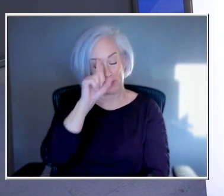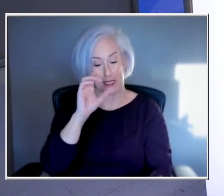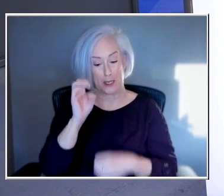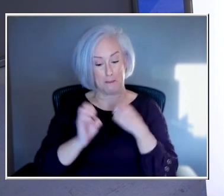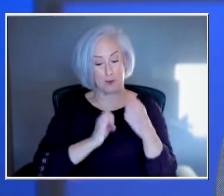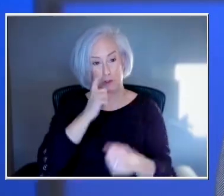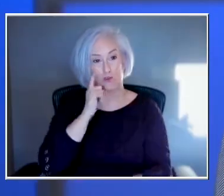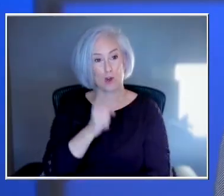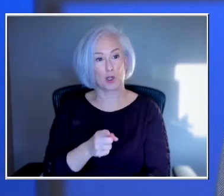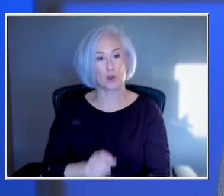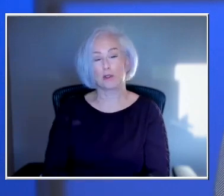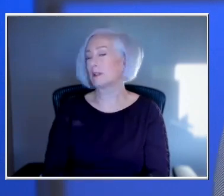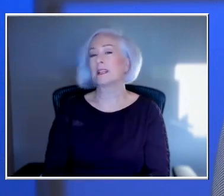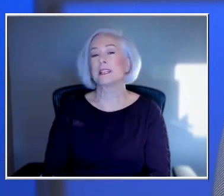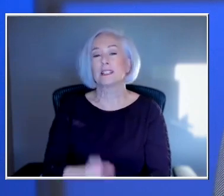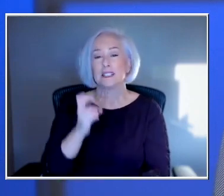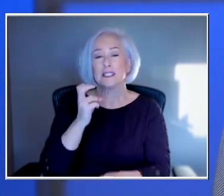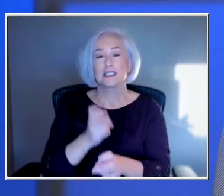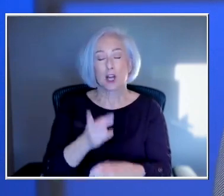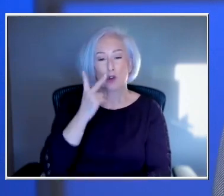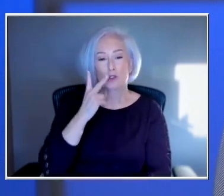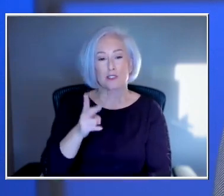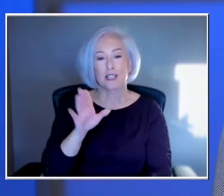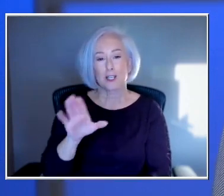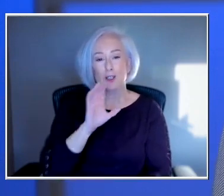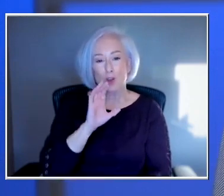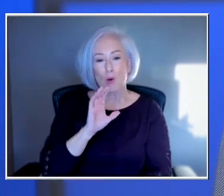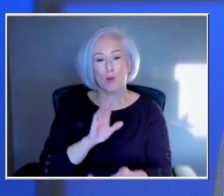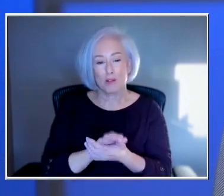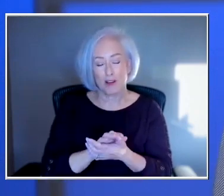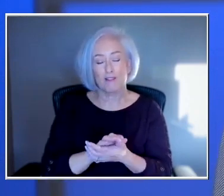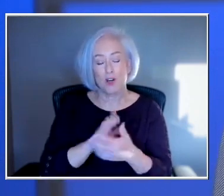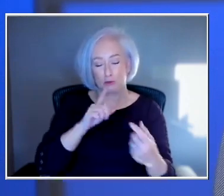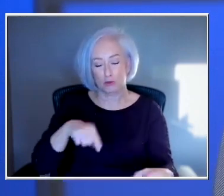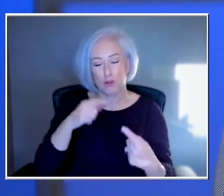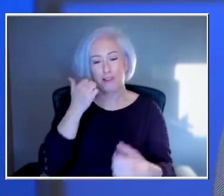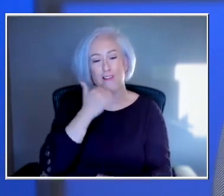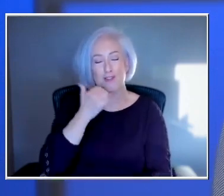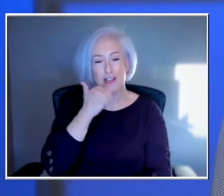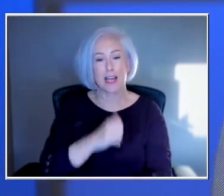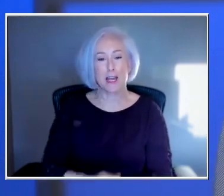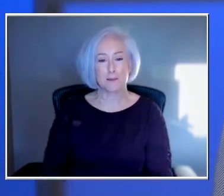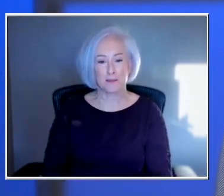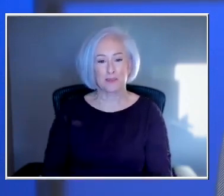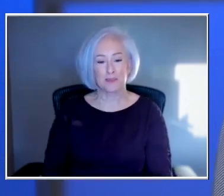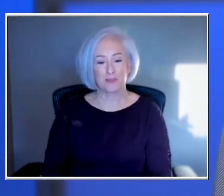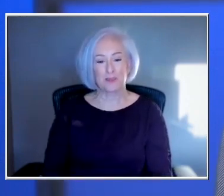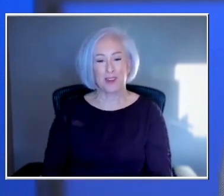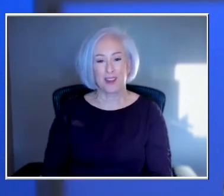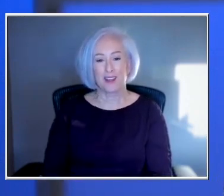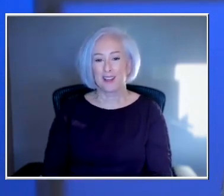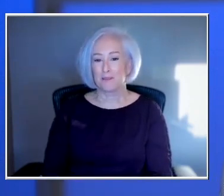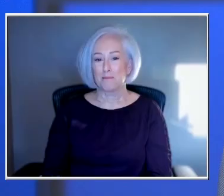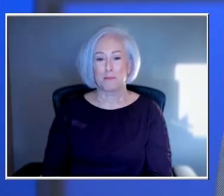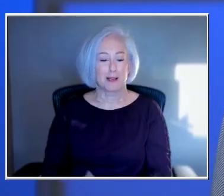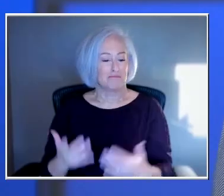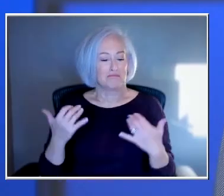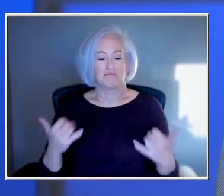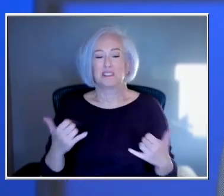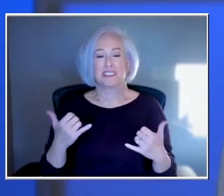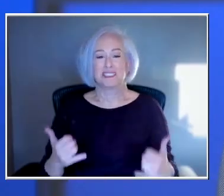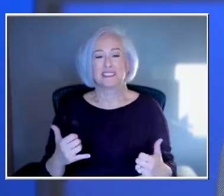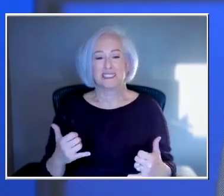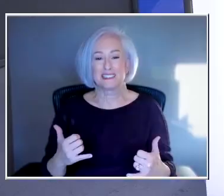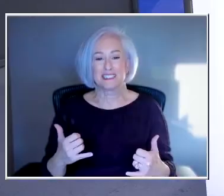hard to see your loved ones struggle on a daily basis. But we're not at the point now. I'd say we're back to about